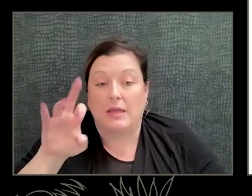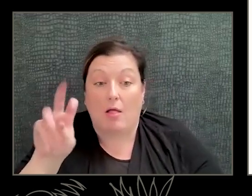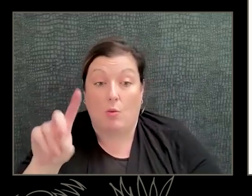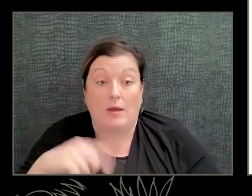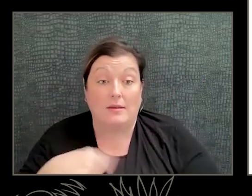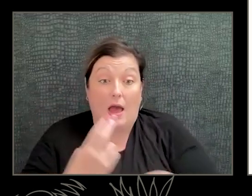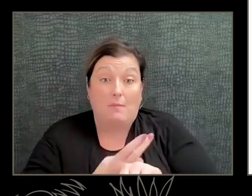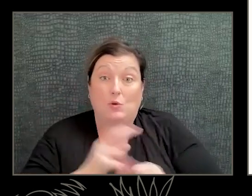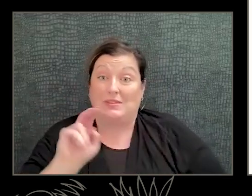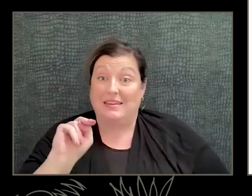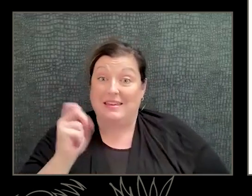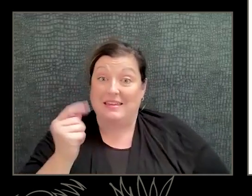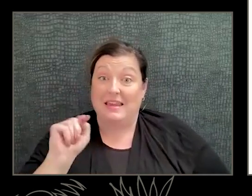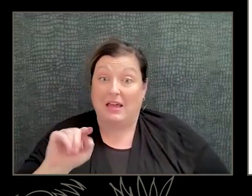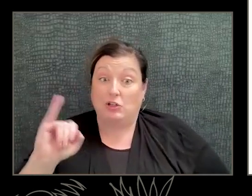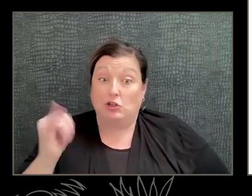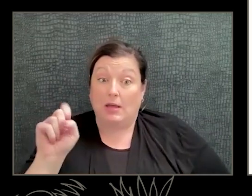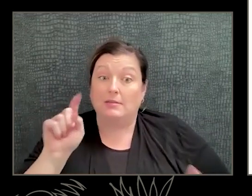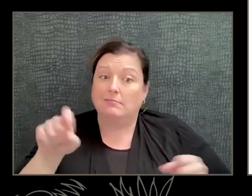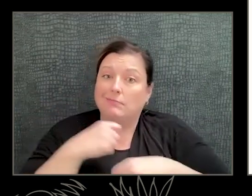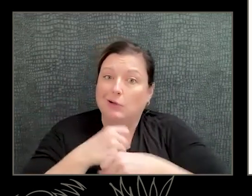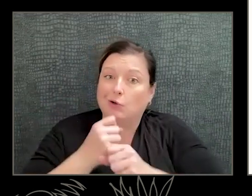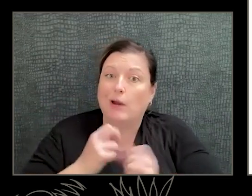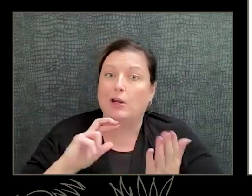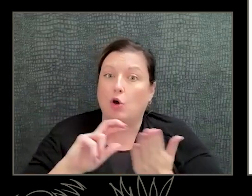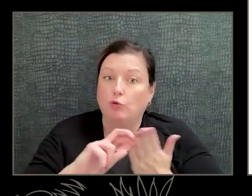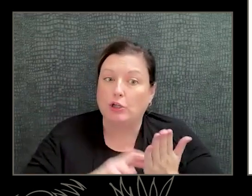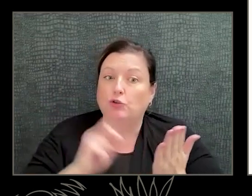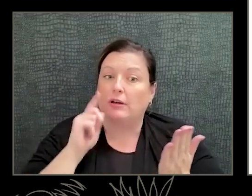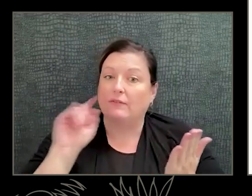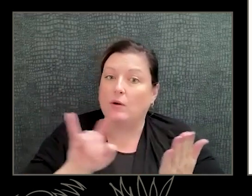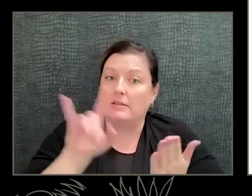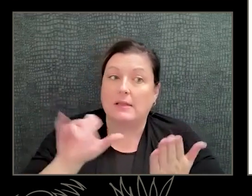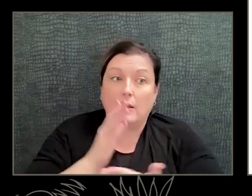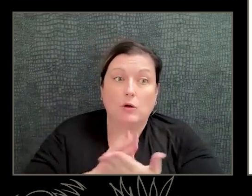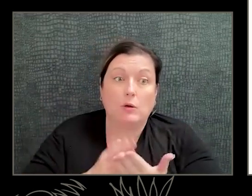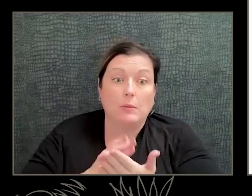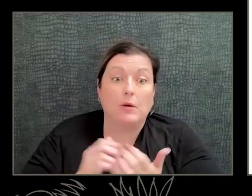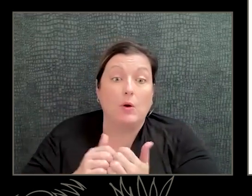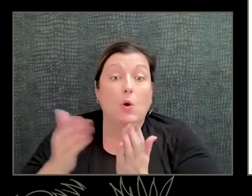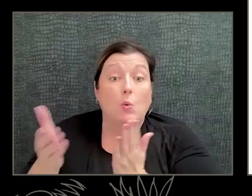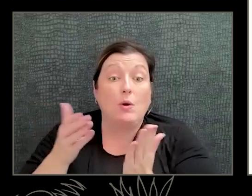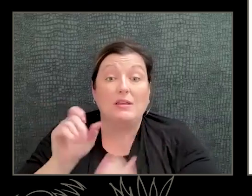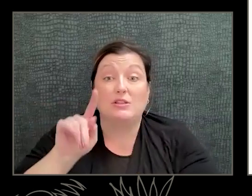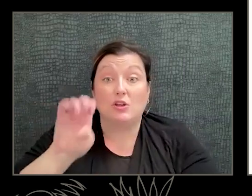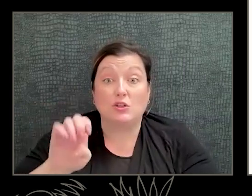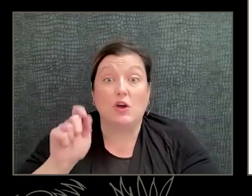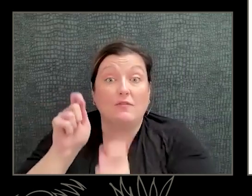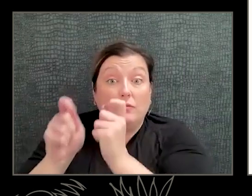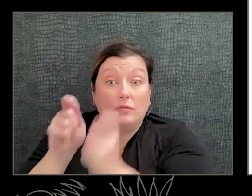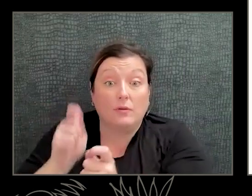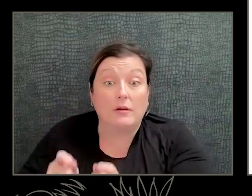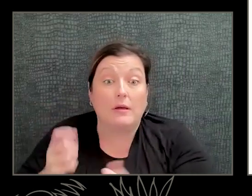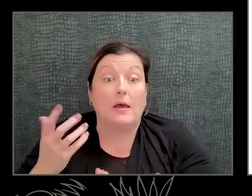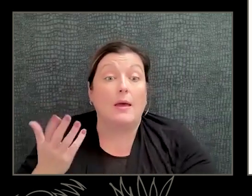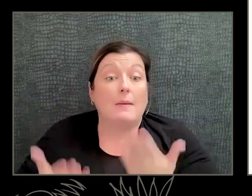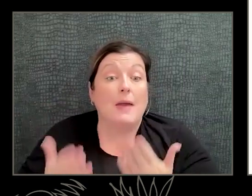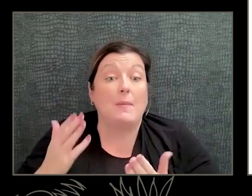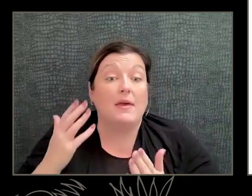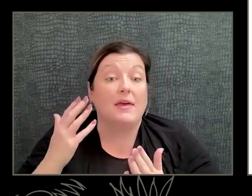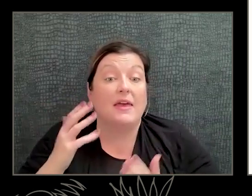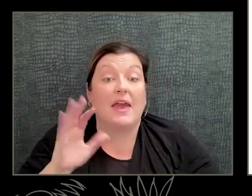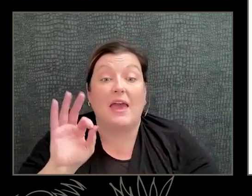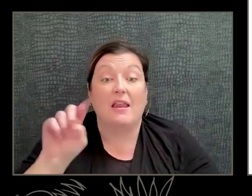which is creating a registry for styled components, because with server-side rendering, you may get a flash of unstyled content